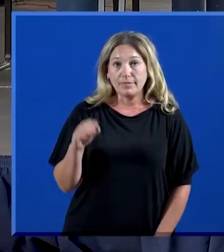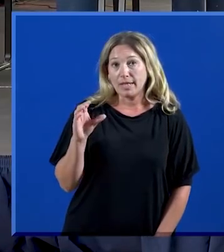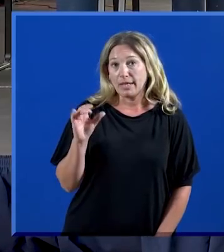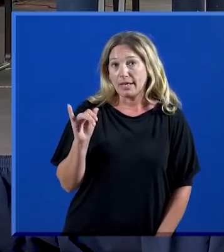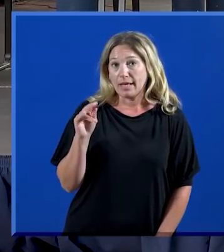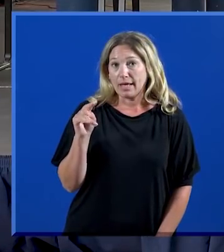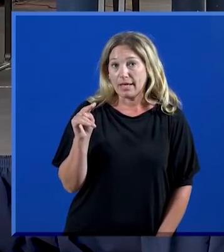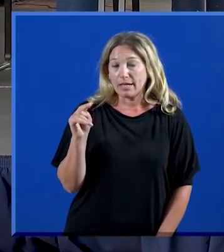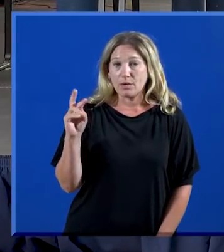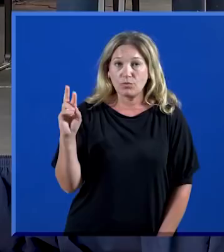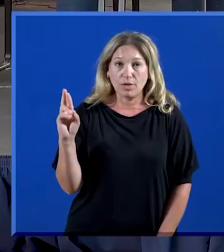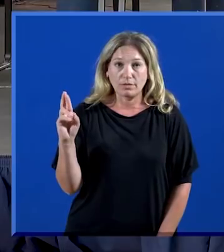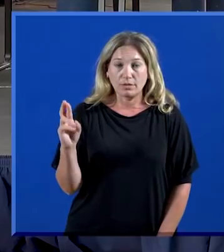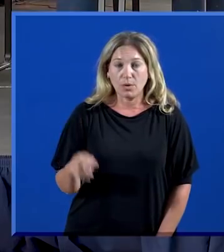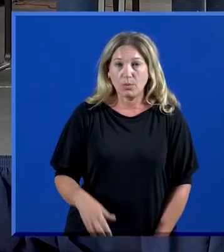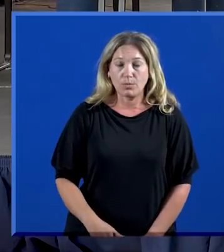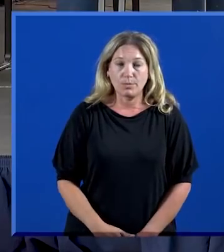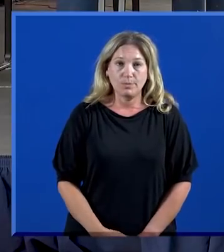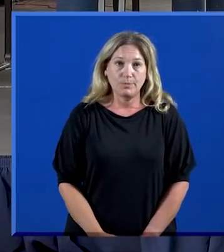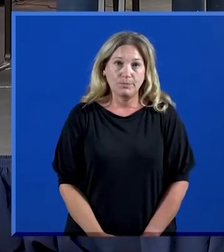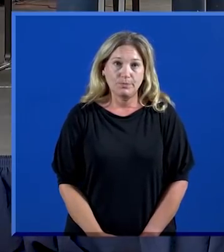Kane Roscoe.